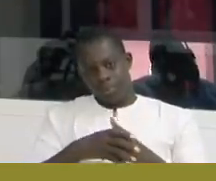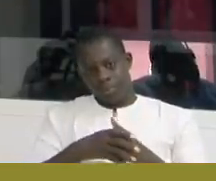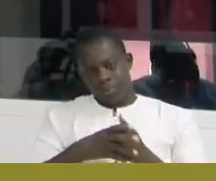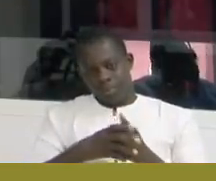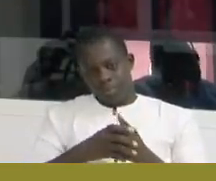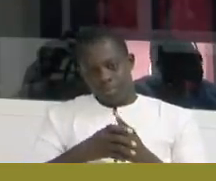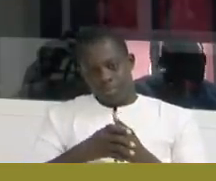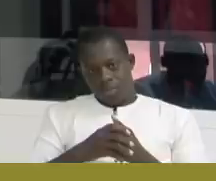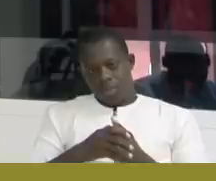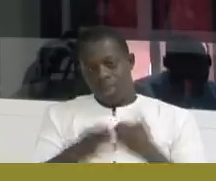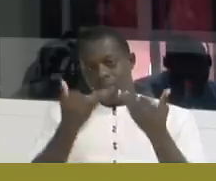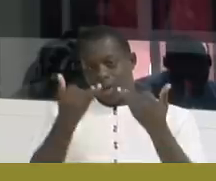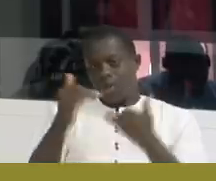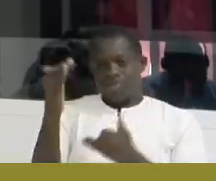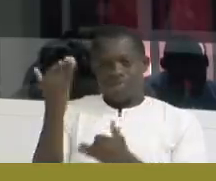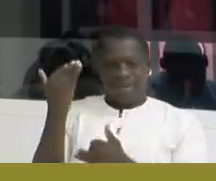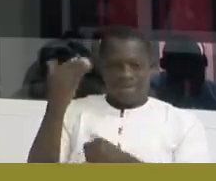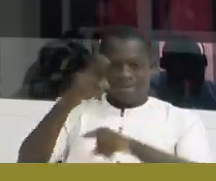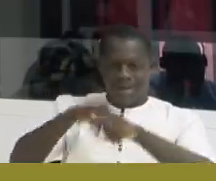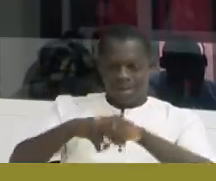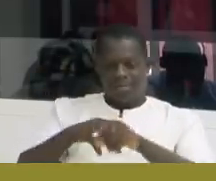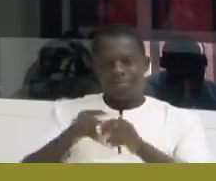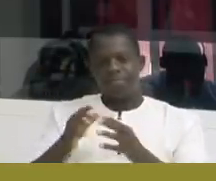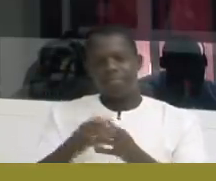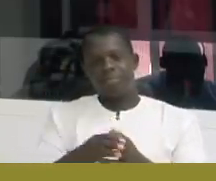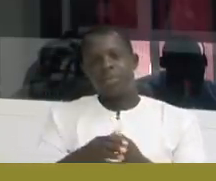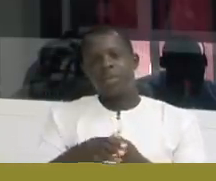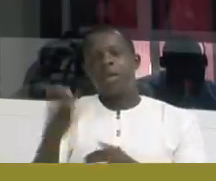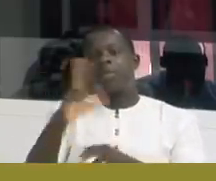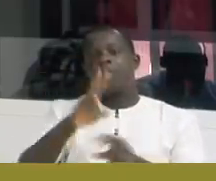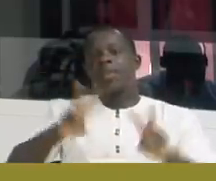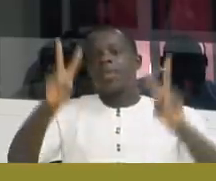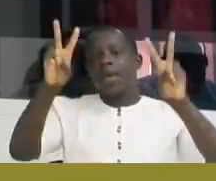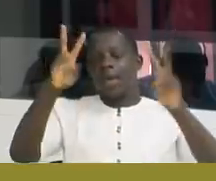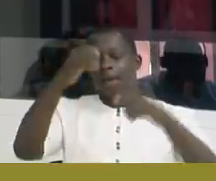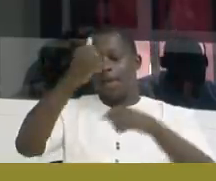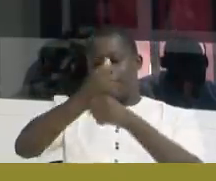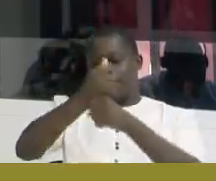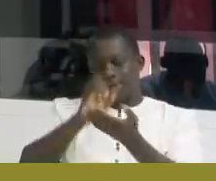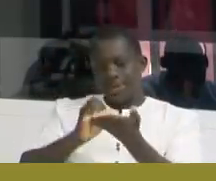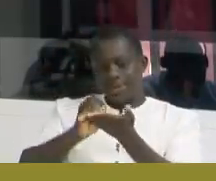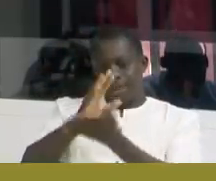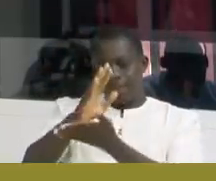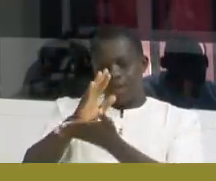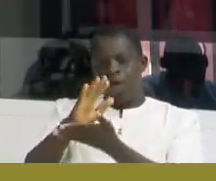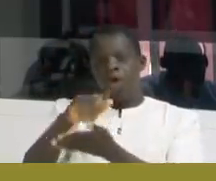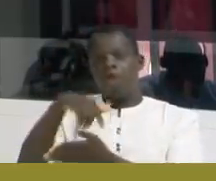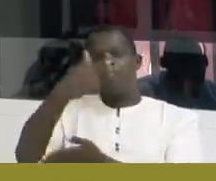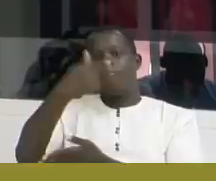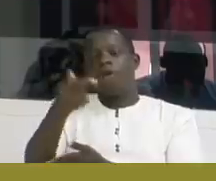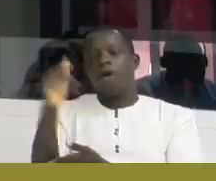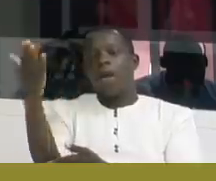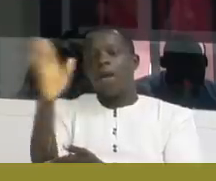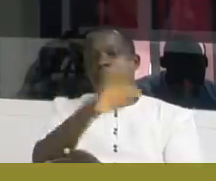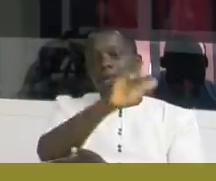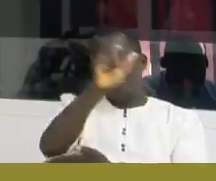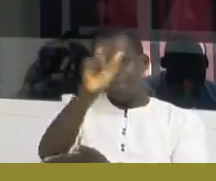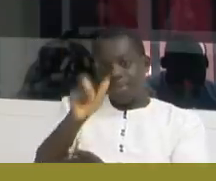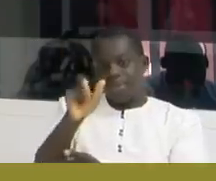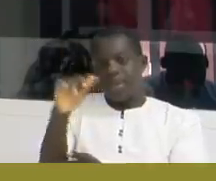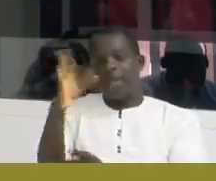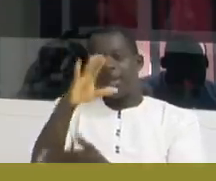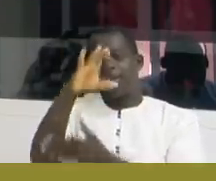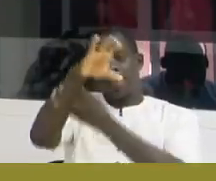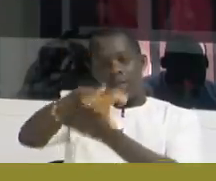At that time, did Jami give an order for any person, any council